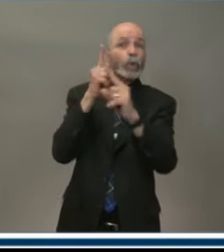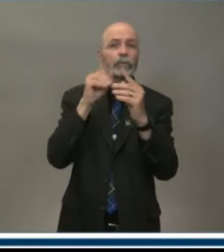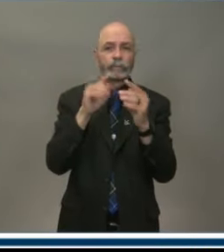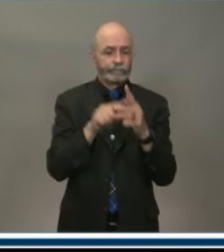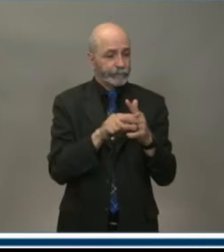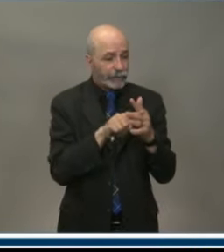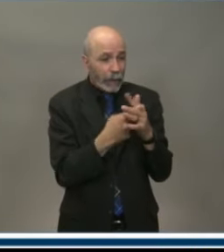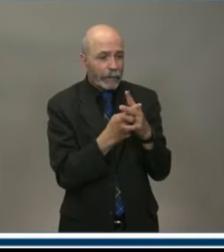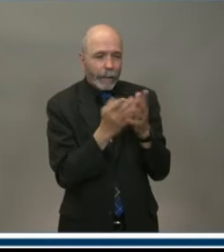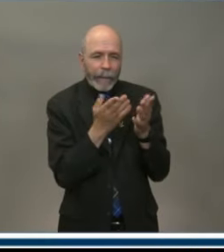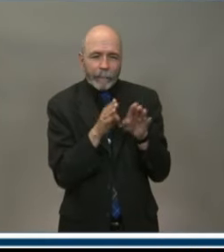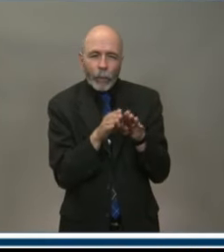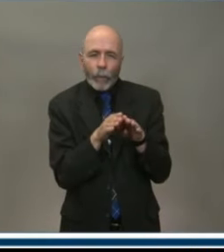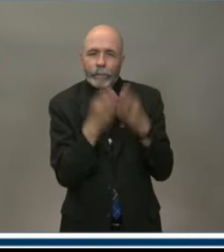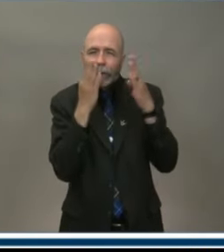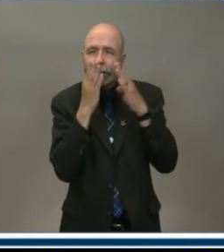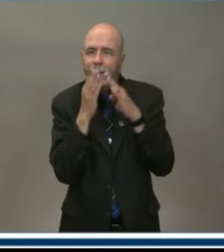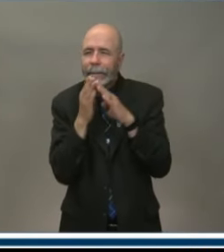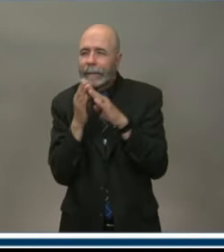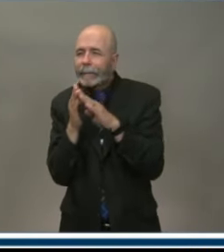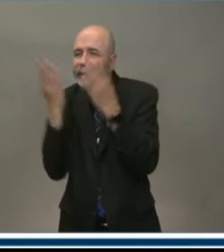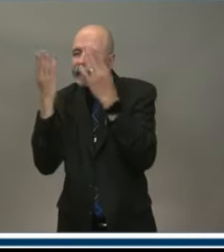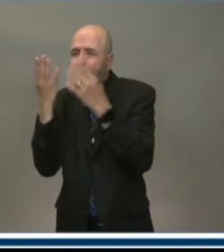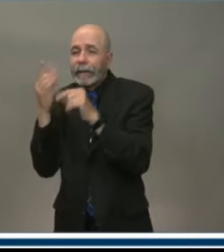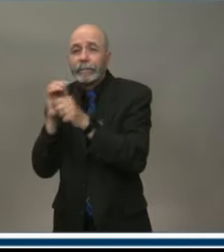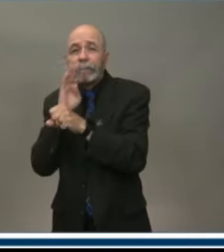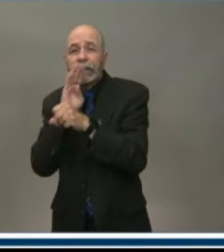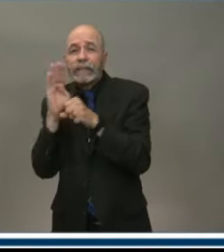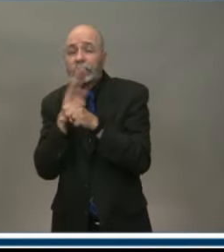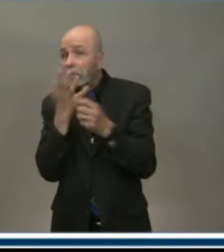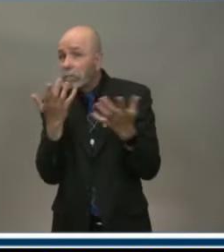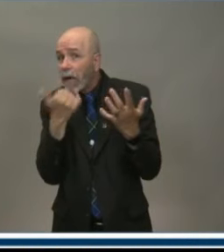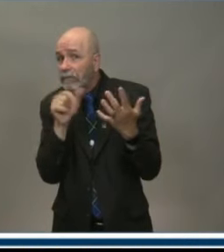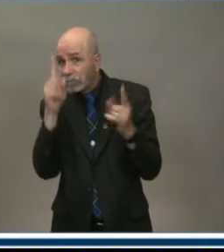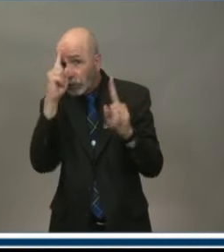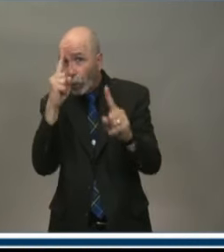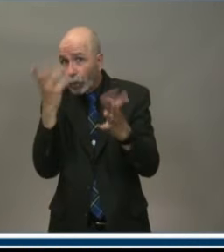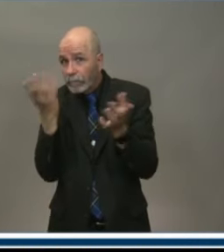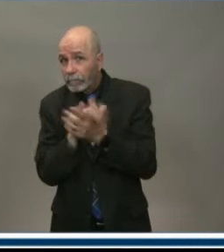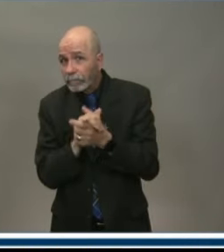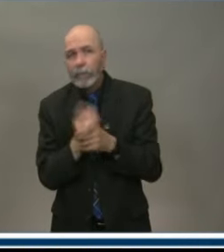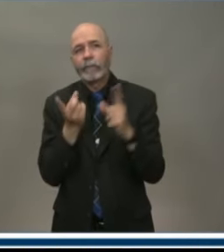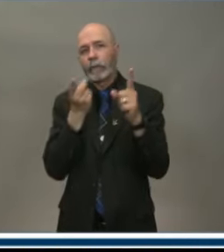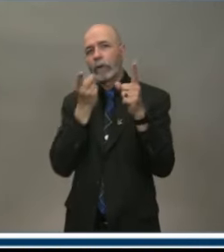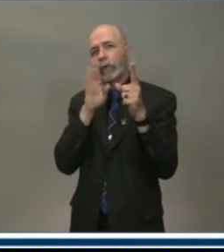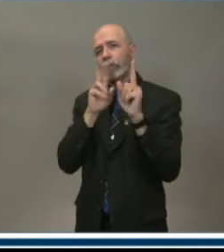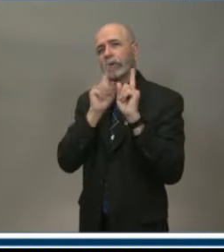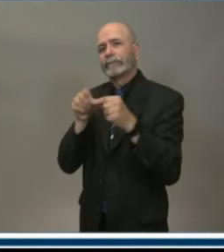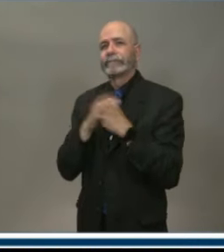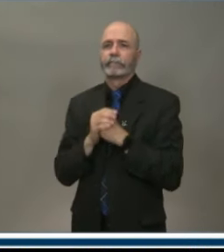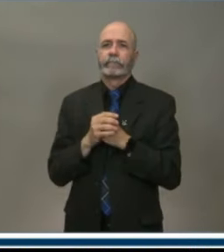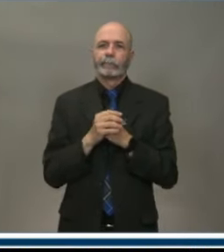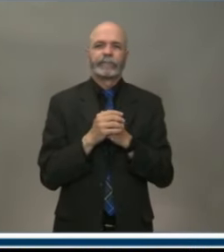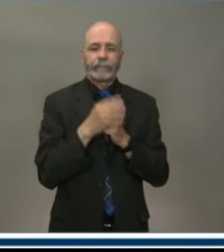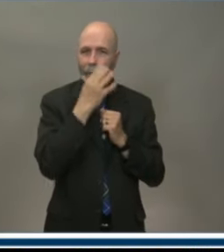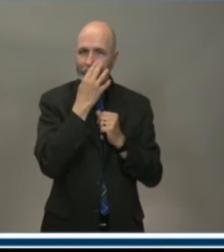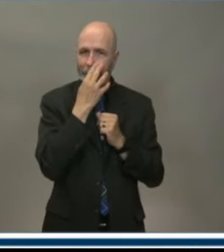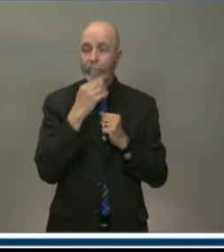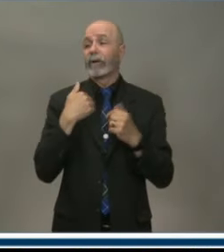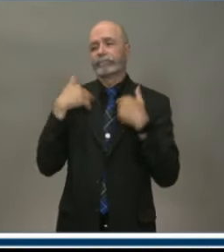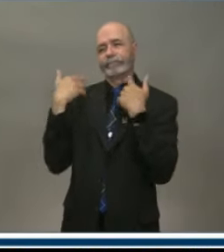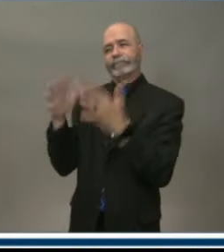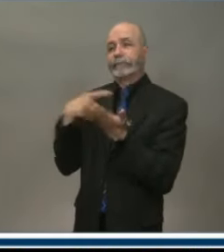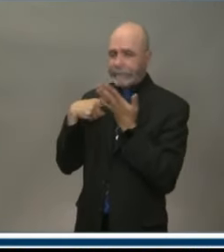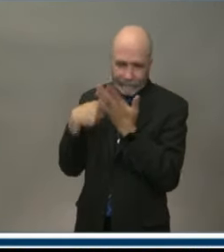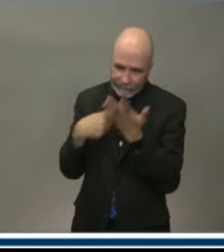restrictions? So as I've said previously this week, I'm involved in conversations, my team, on